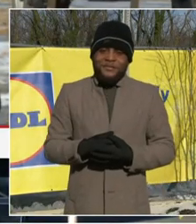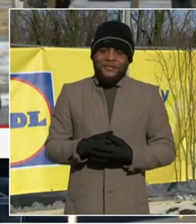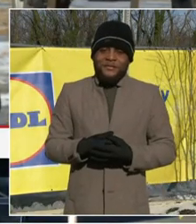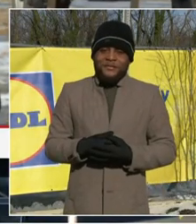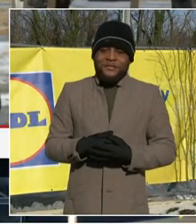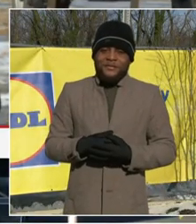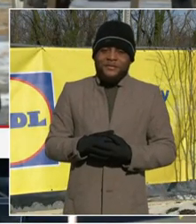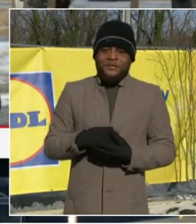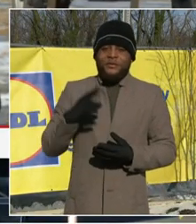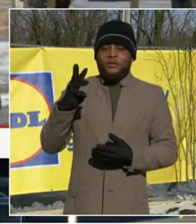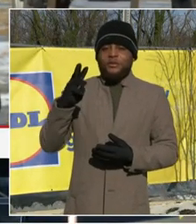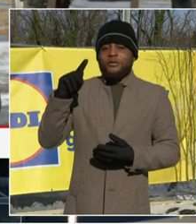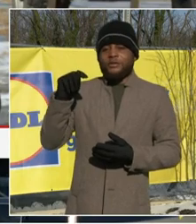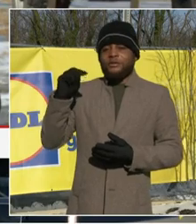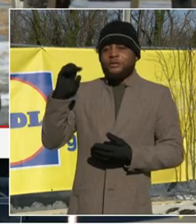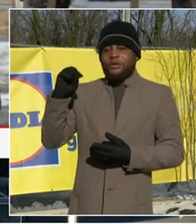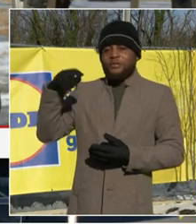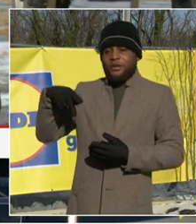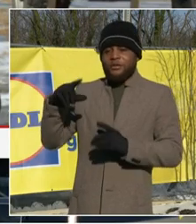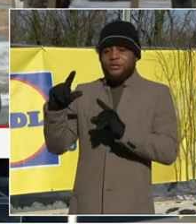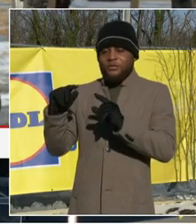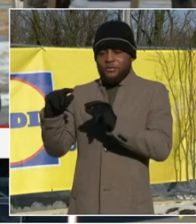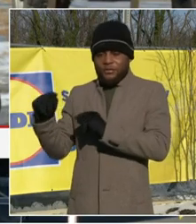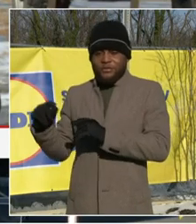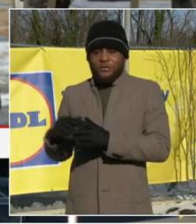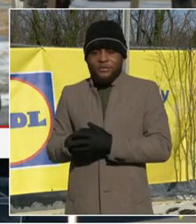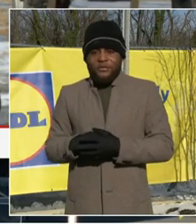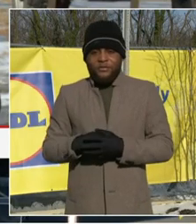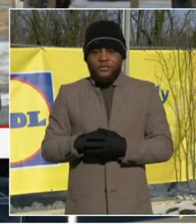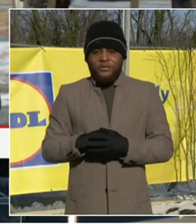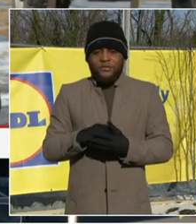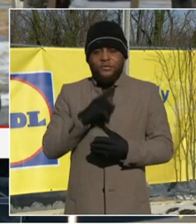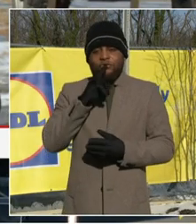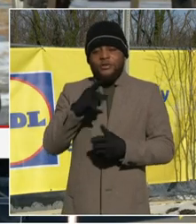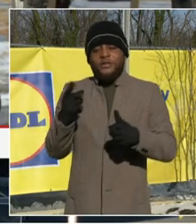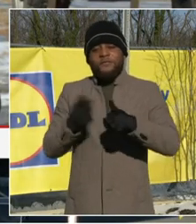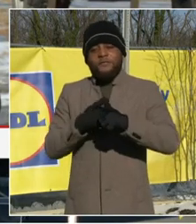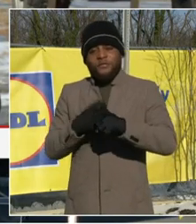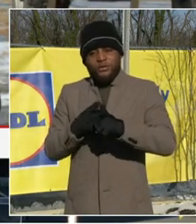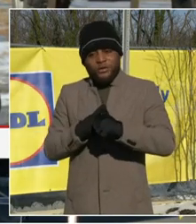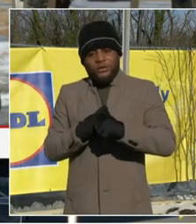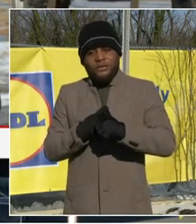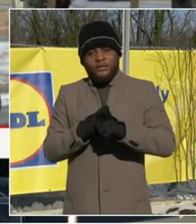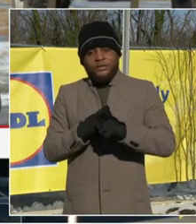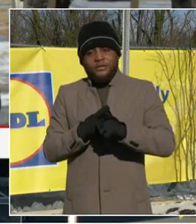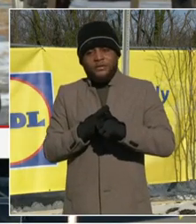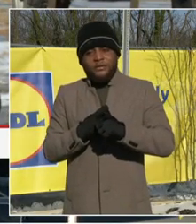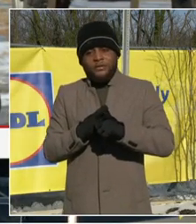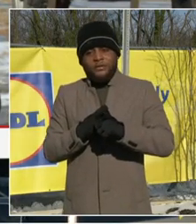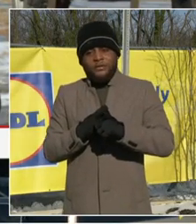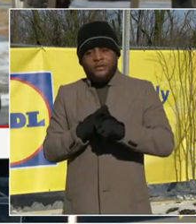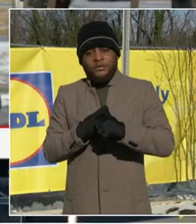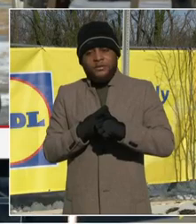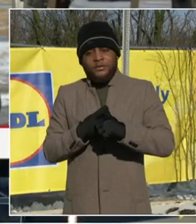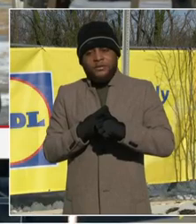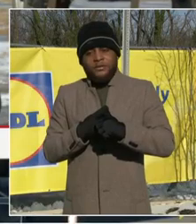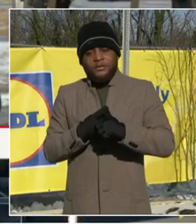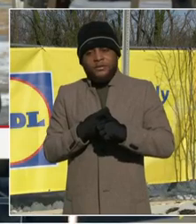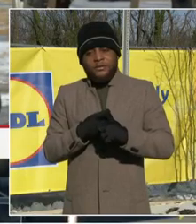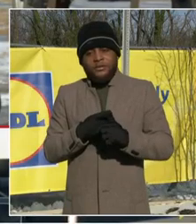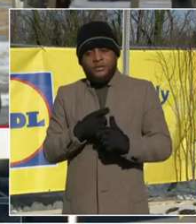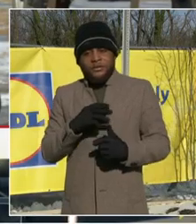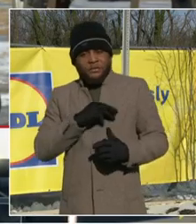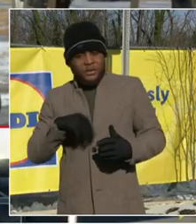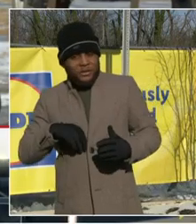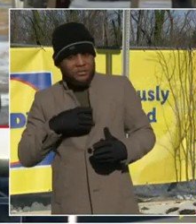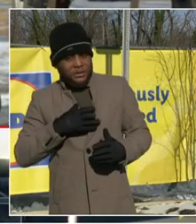questions about the kids involving all of this. First off, when it comes to grocery stores. Let me just ask if you guys could flip places so I